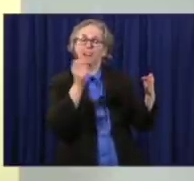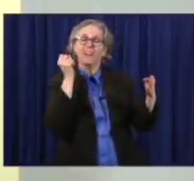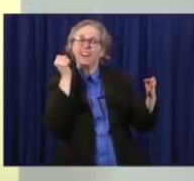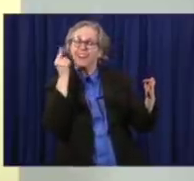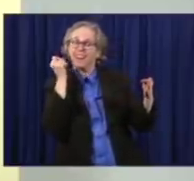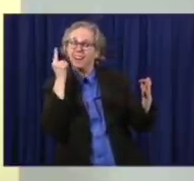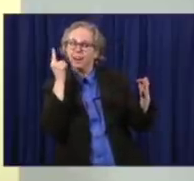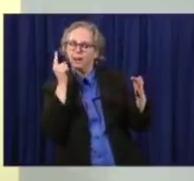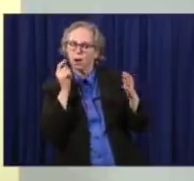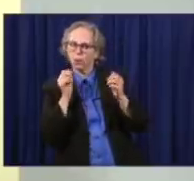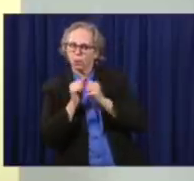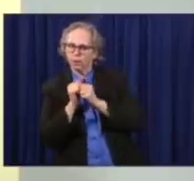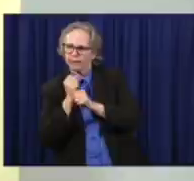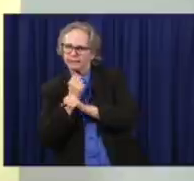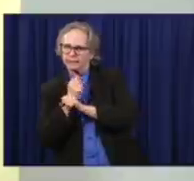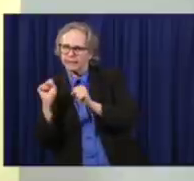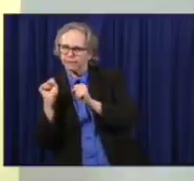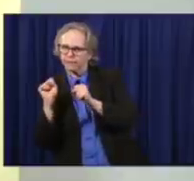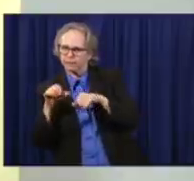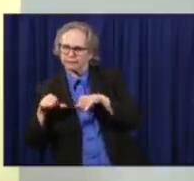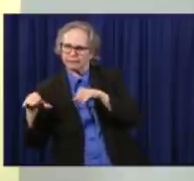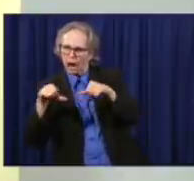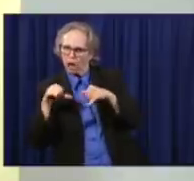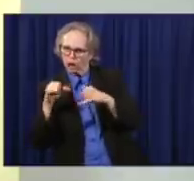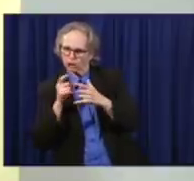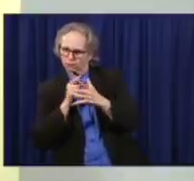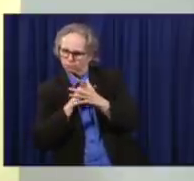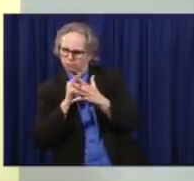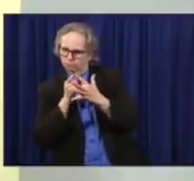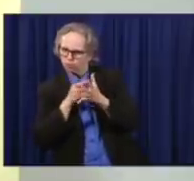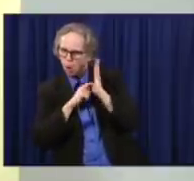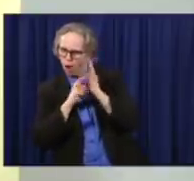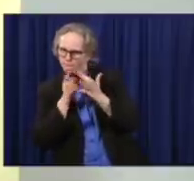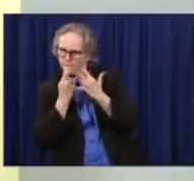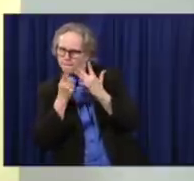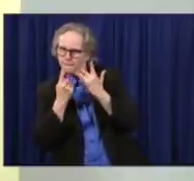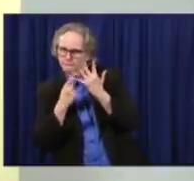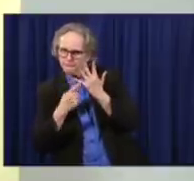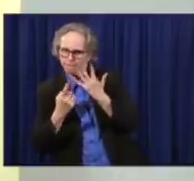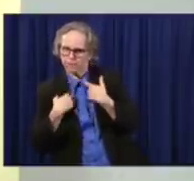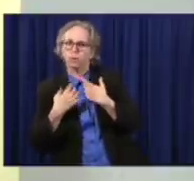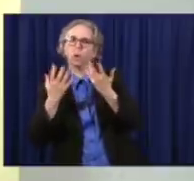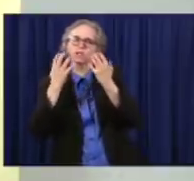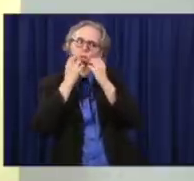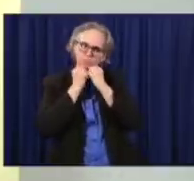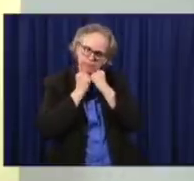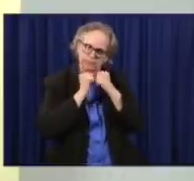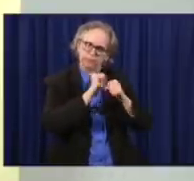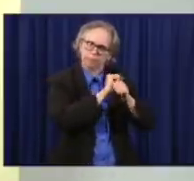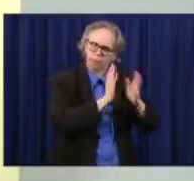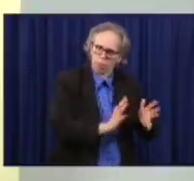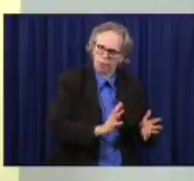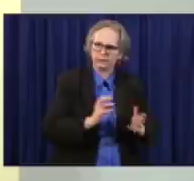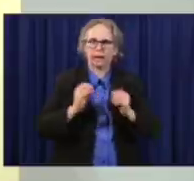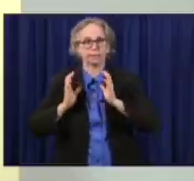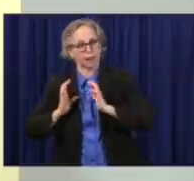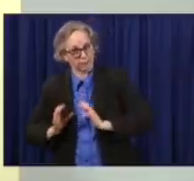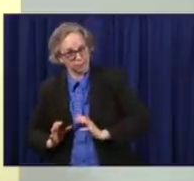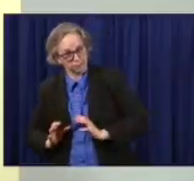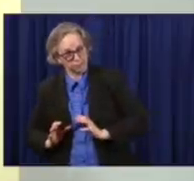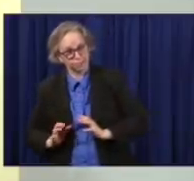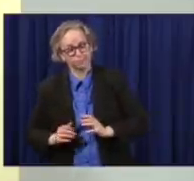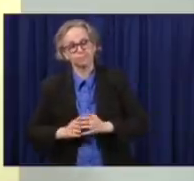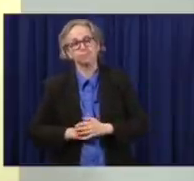creating that balance for employees and customers, and really what businesses can do to actually